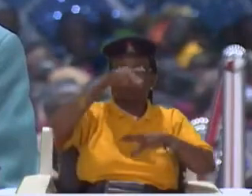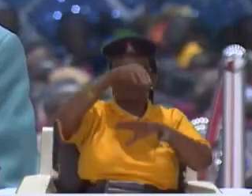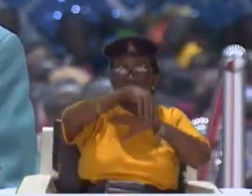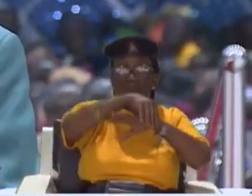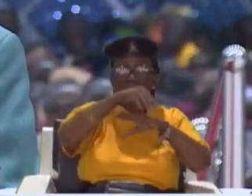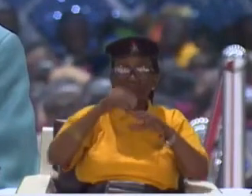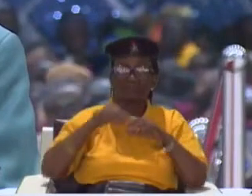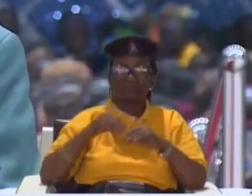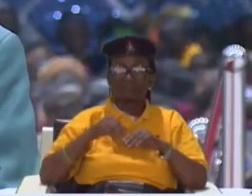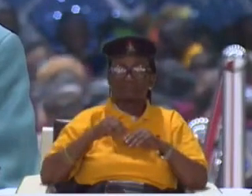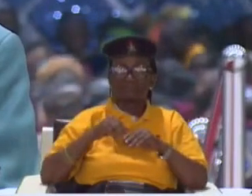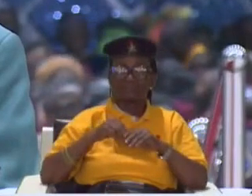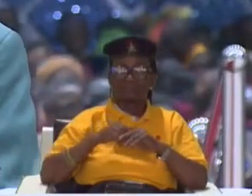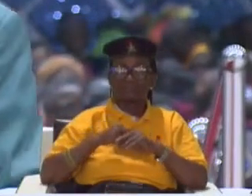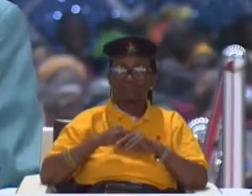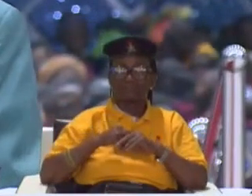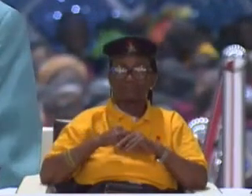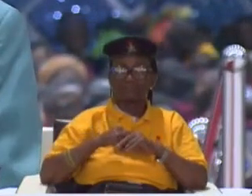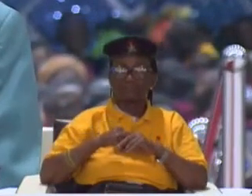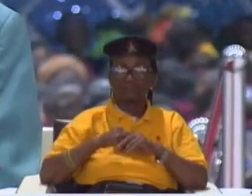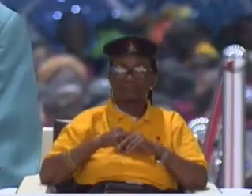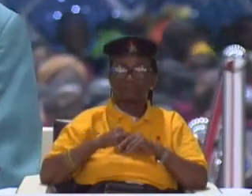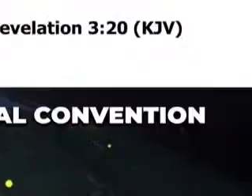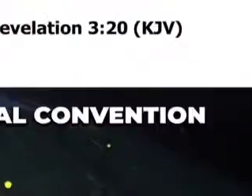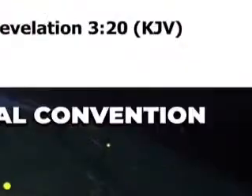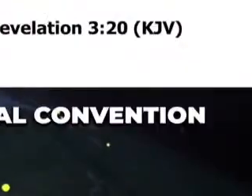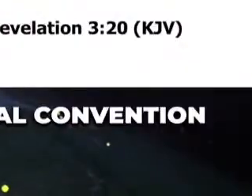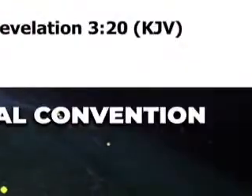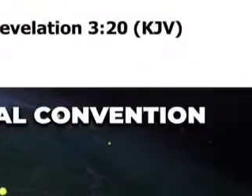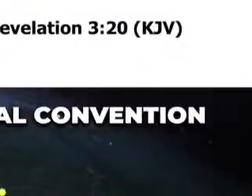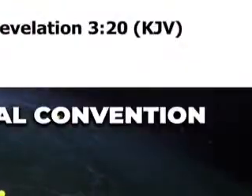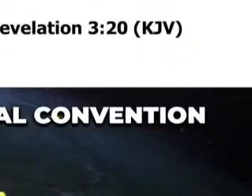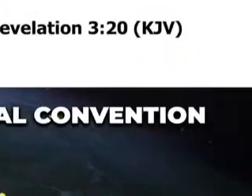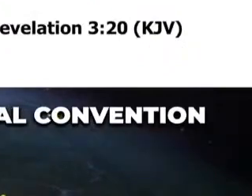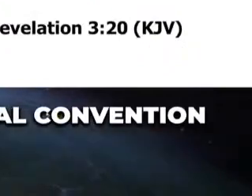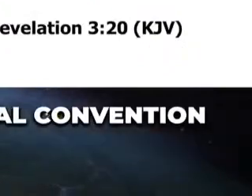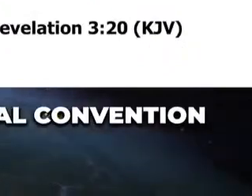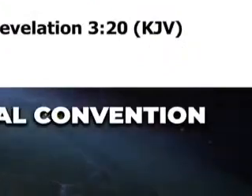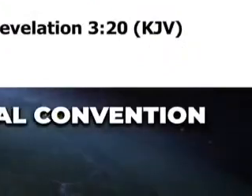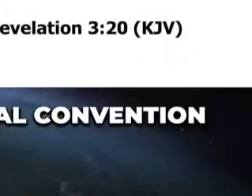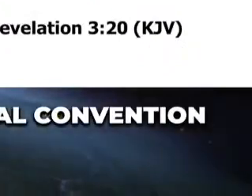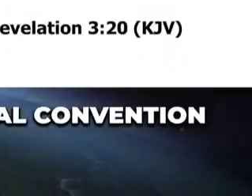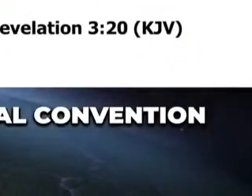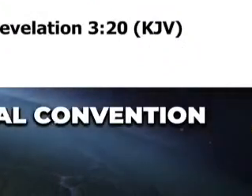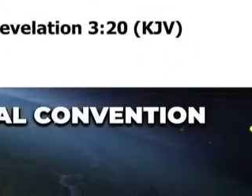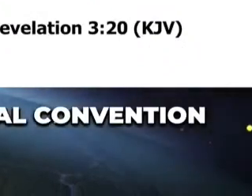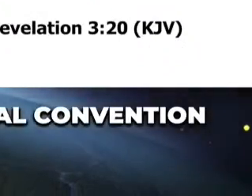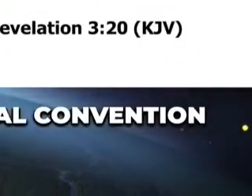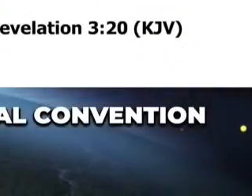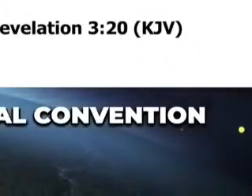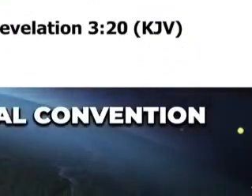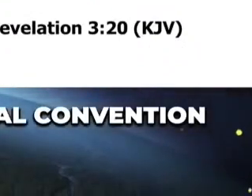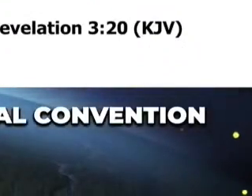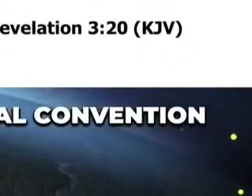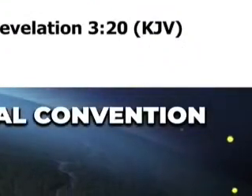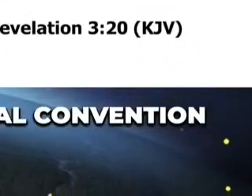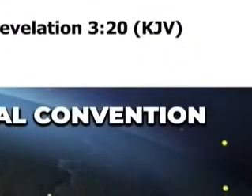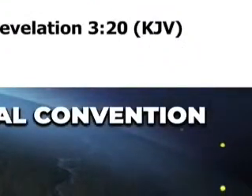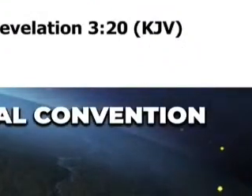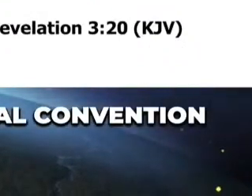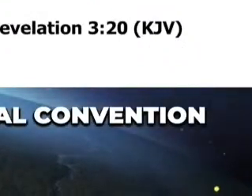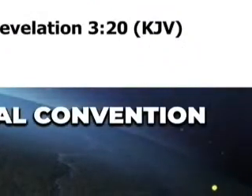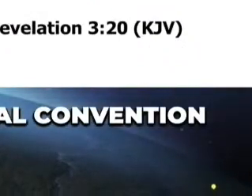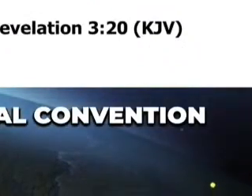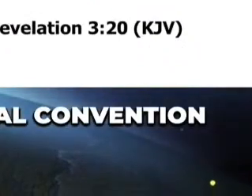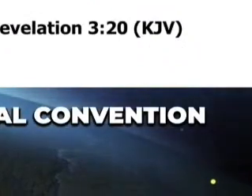tonight. It's an advice when God say, hey, come unto me, if those of you are heavy